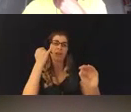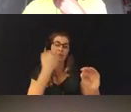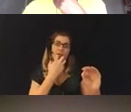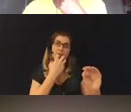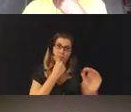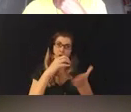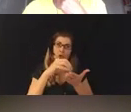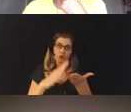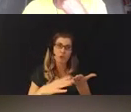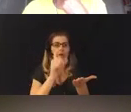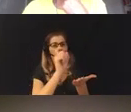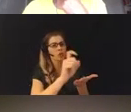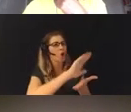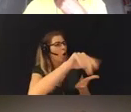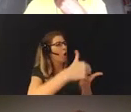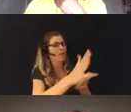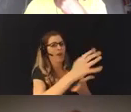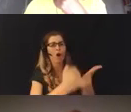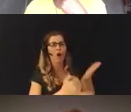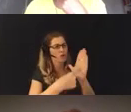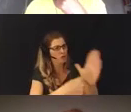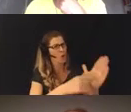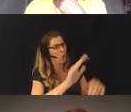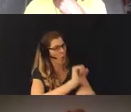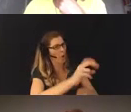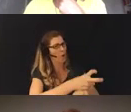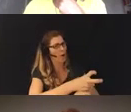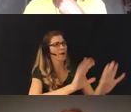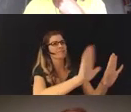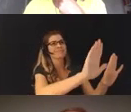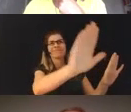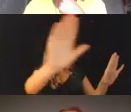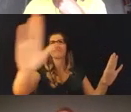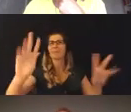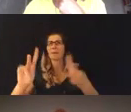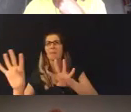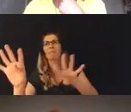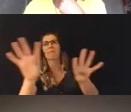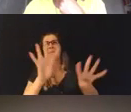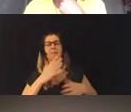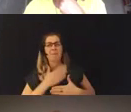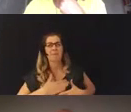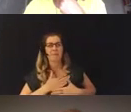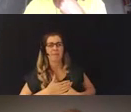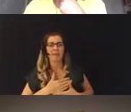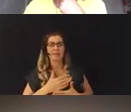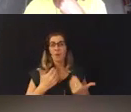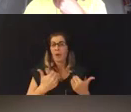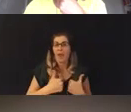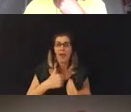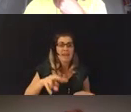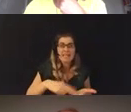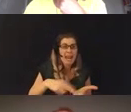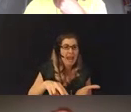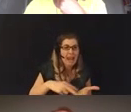we should be putting everyone out there and showcasing the hard work that they do and the forms of communication, the things they have to say. So our band played, our dancers performed, we had